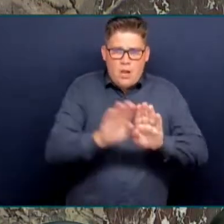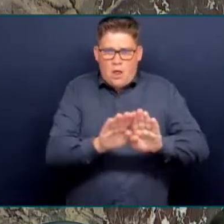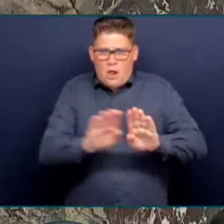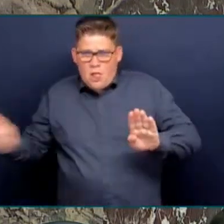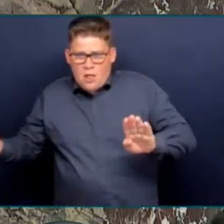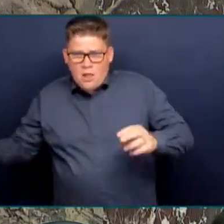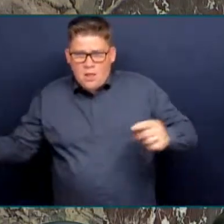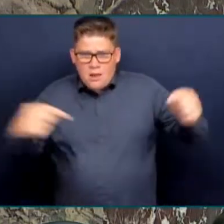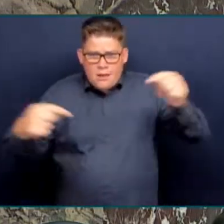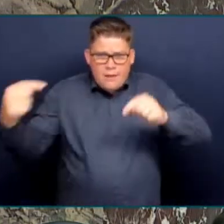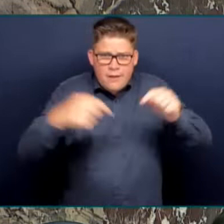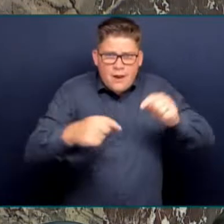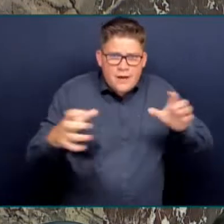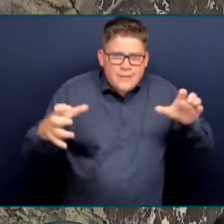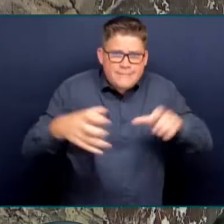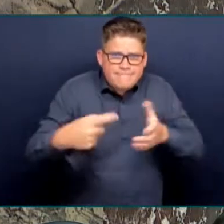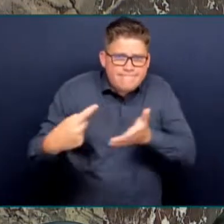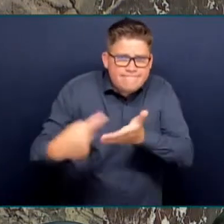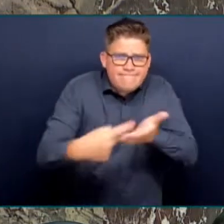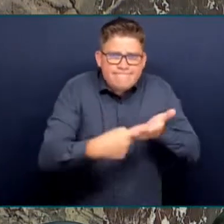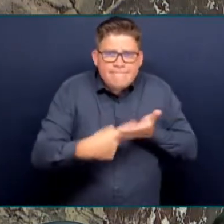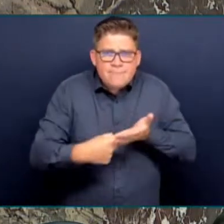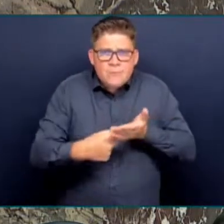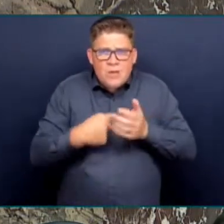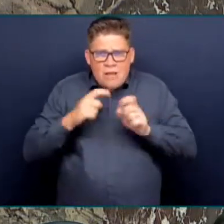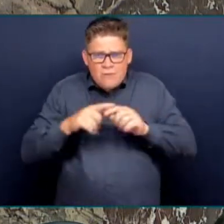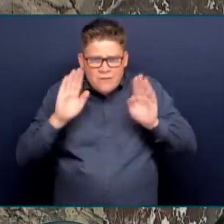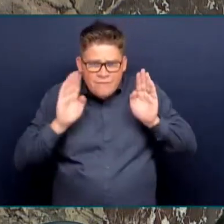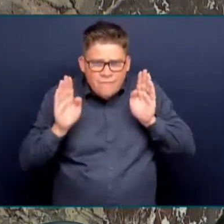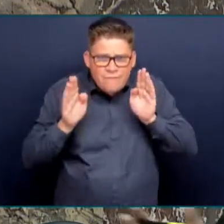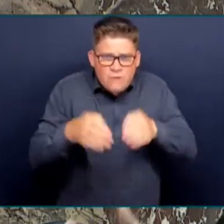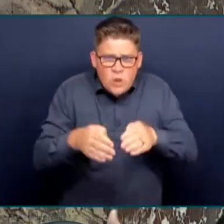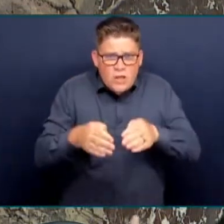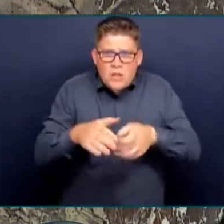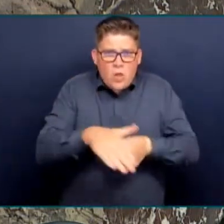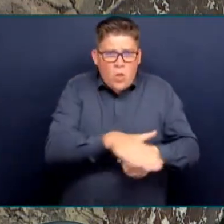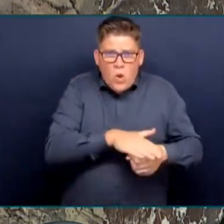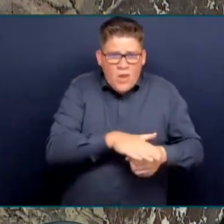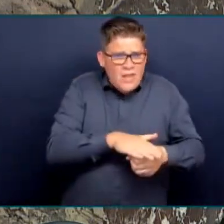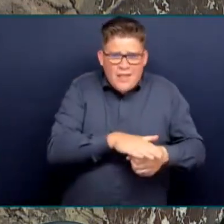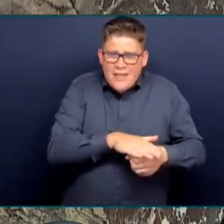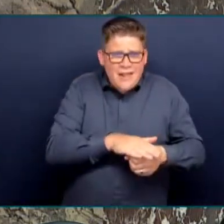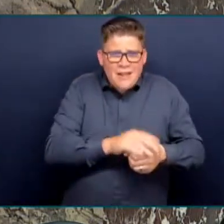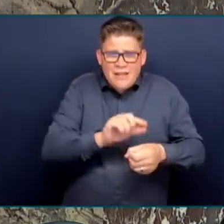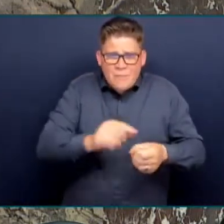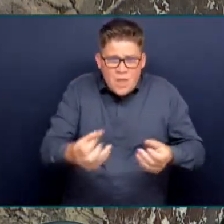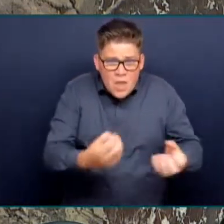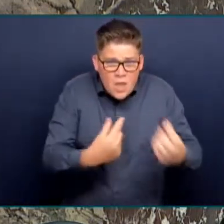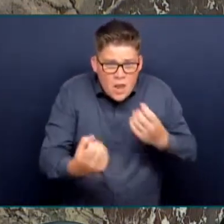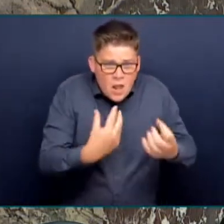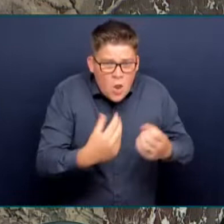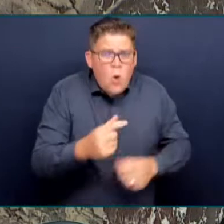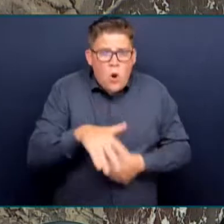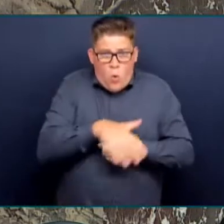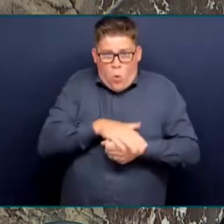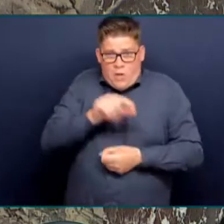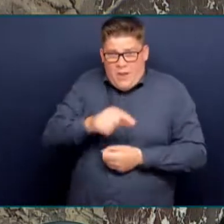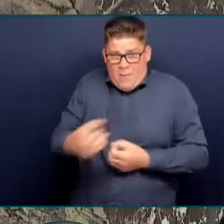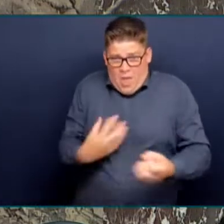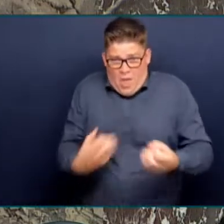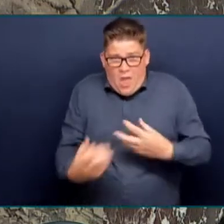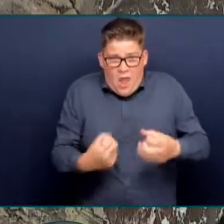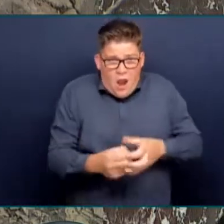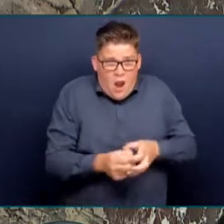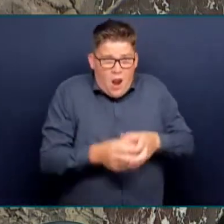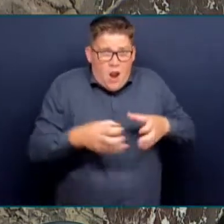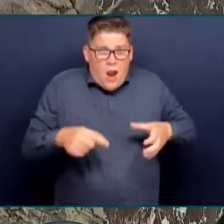local governments. We've had ideas and suggestions and proposals coming forward to myself, to the Minister of Health, and others, and we continue to work on those, Honourable